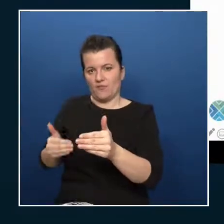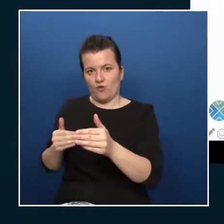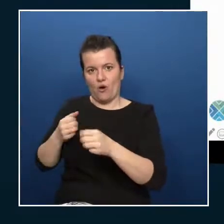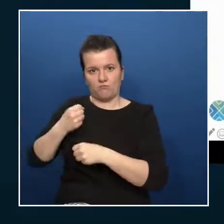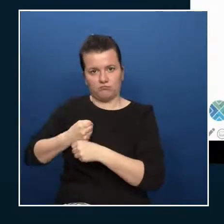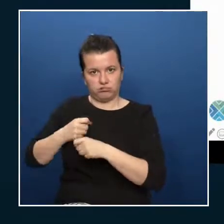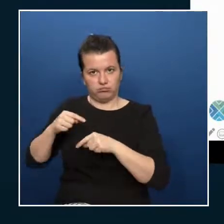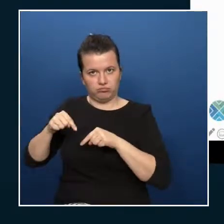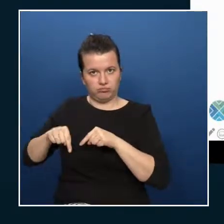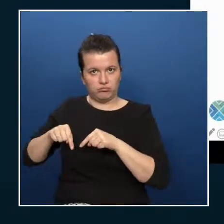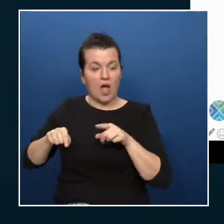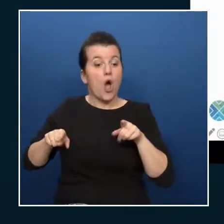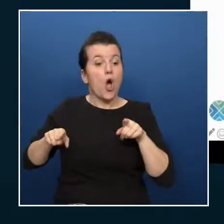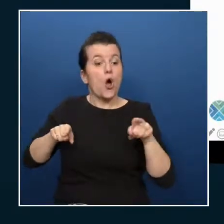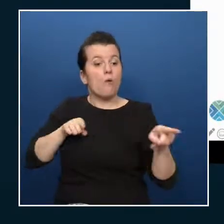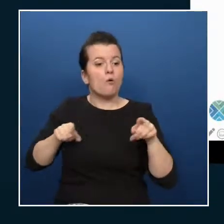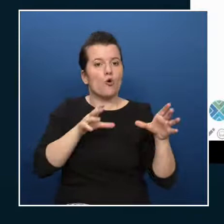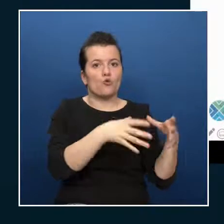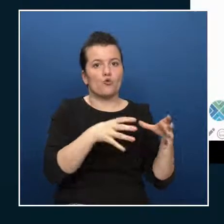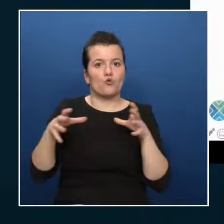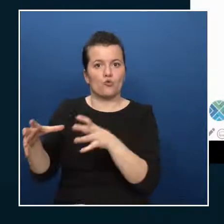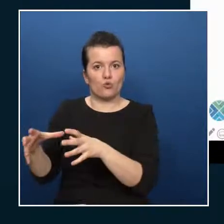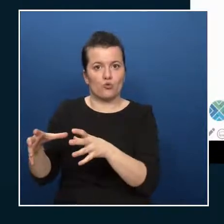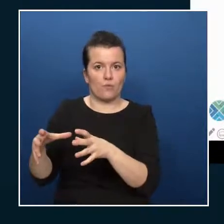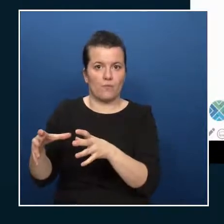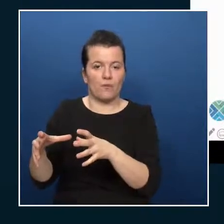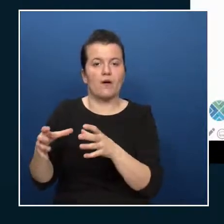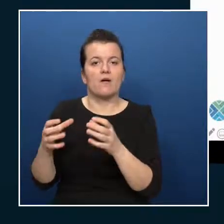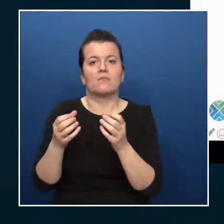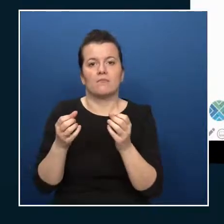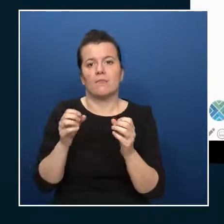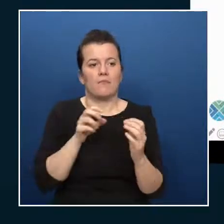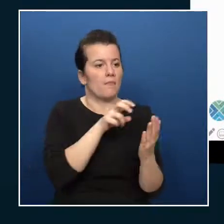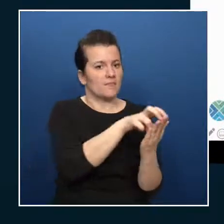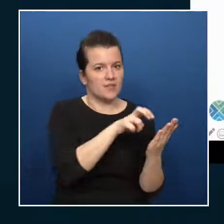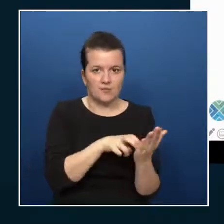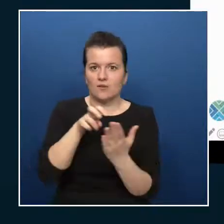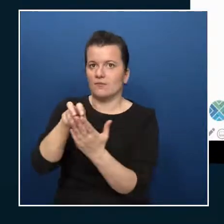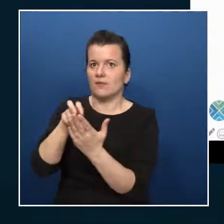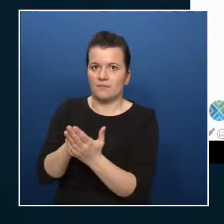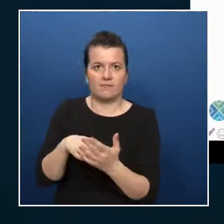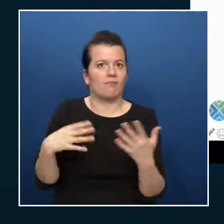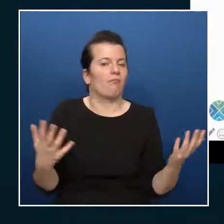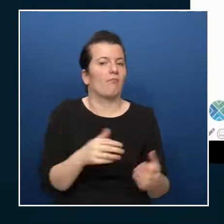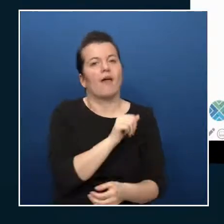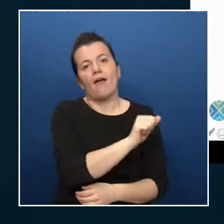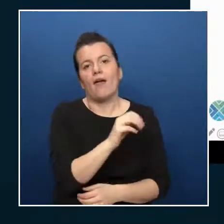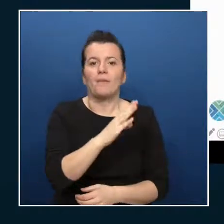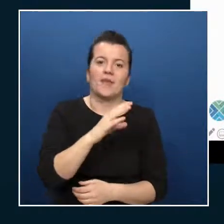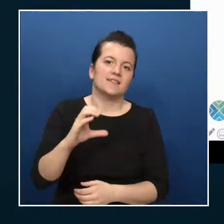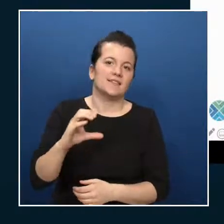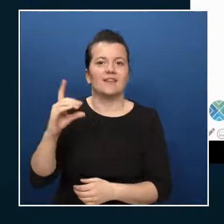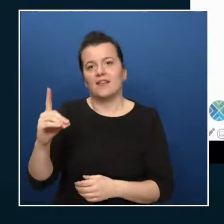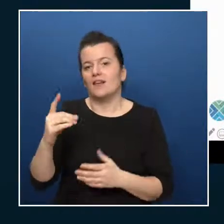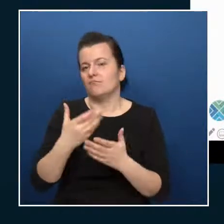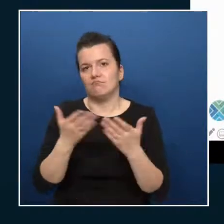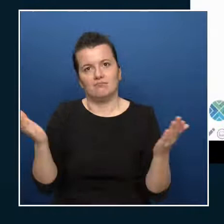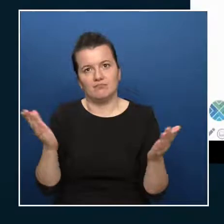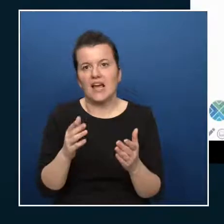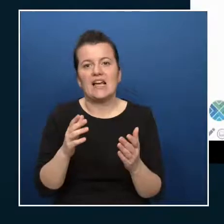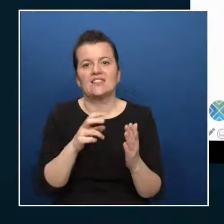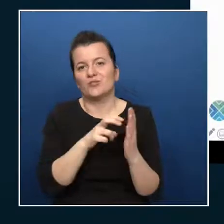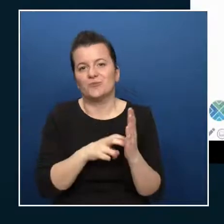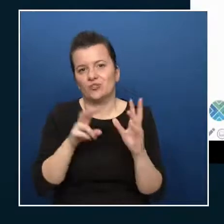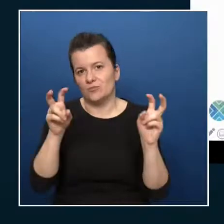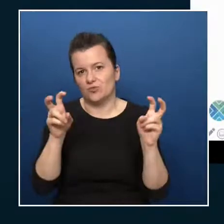groups include multiple subscription, like A, B, C, and D, where ownership or